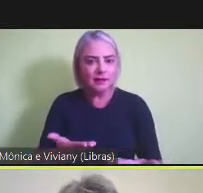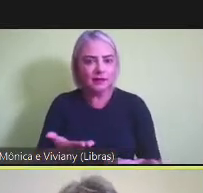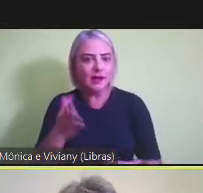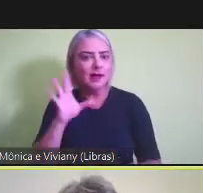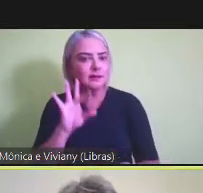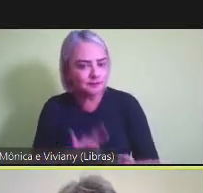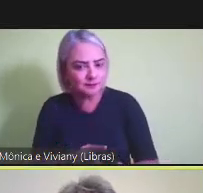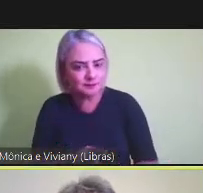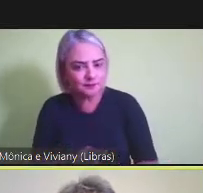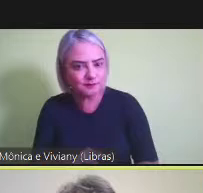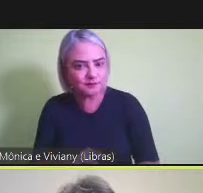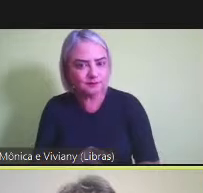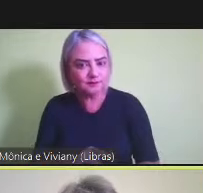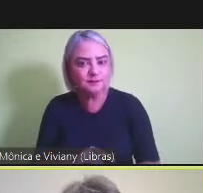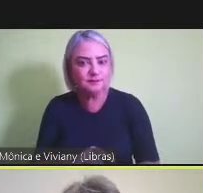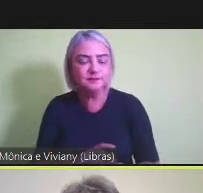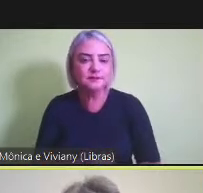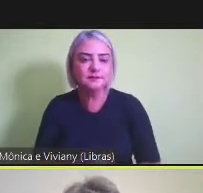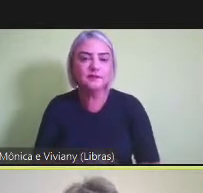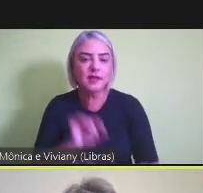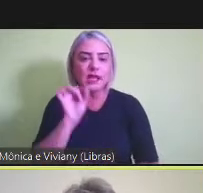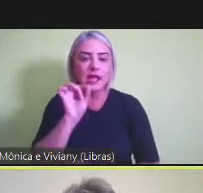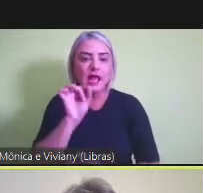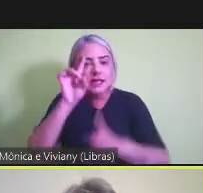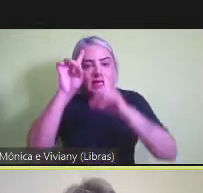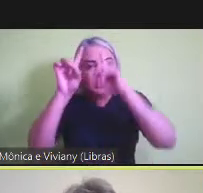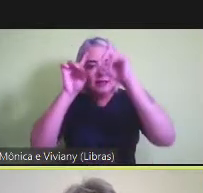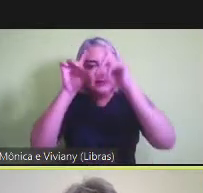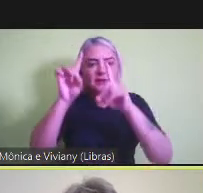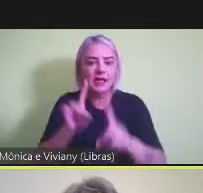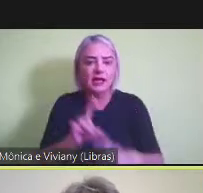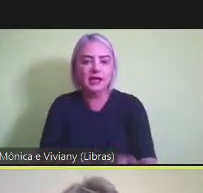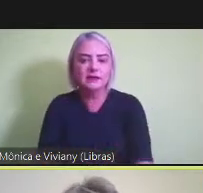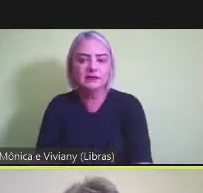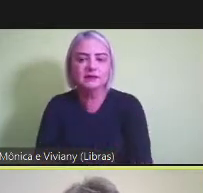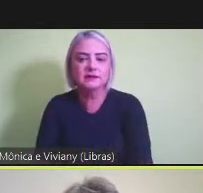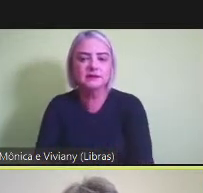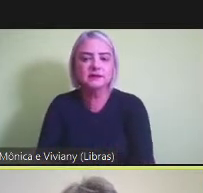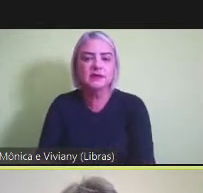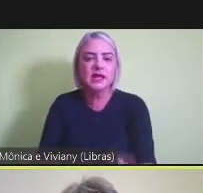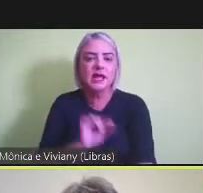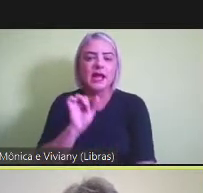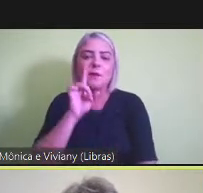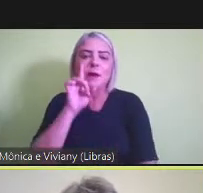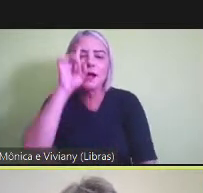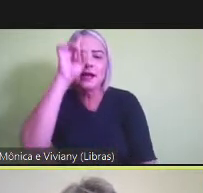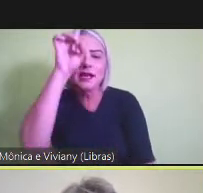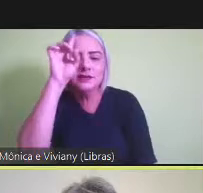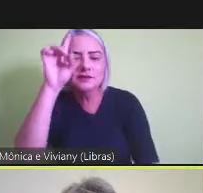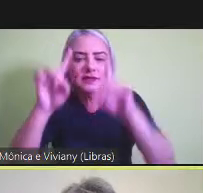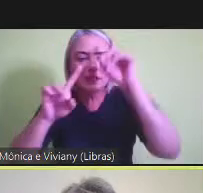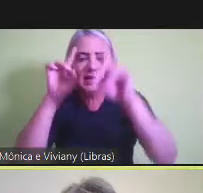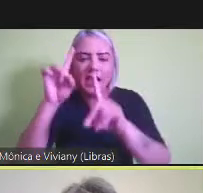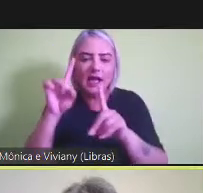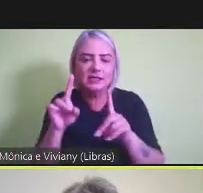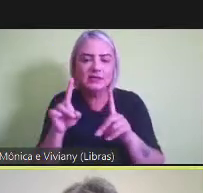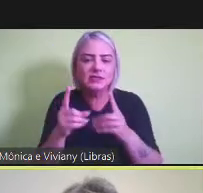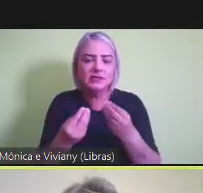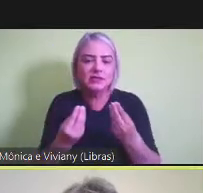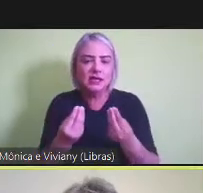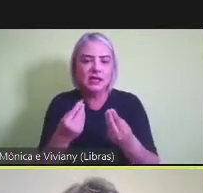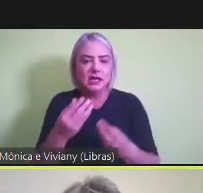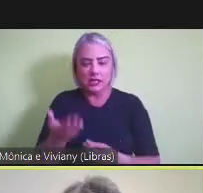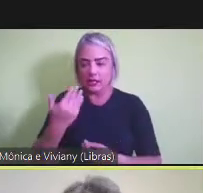deals does something to deal with reality, and this creativity is